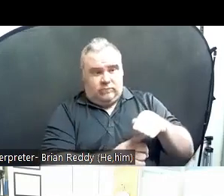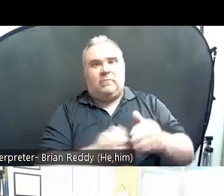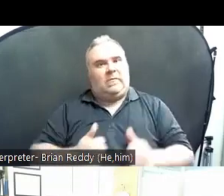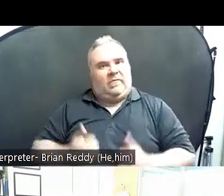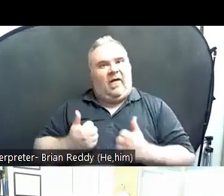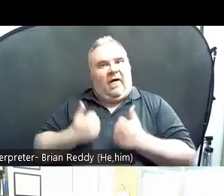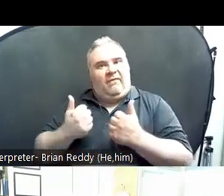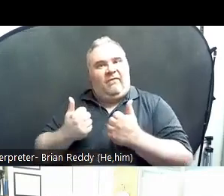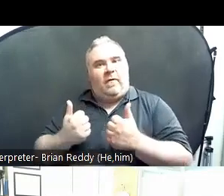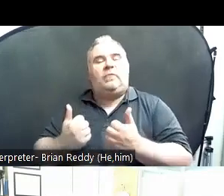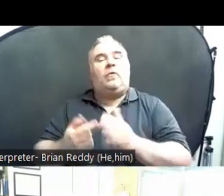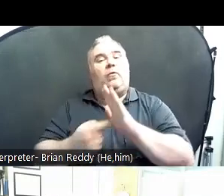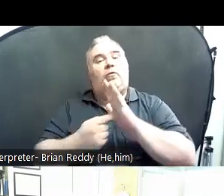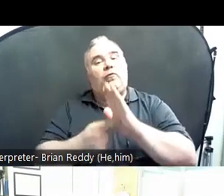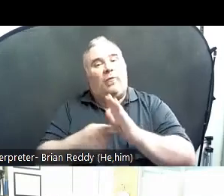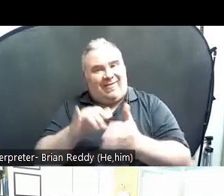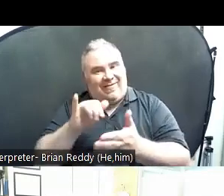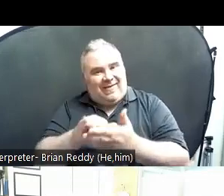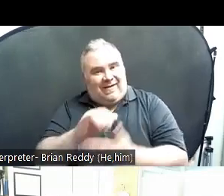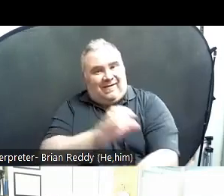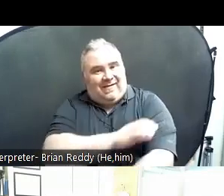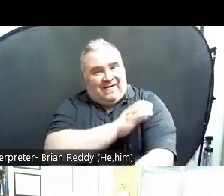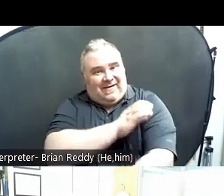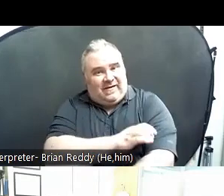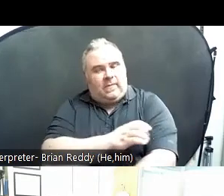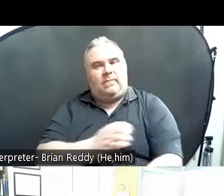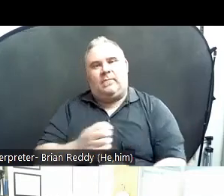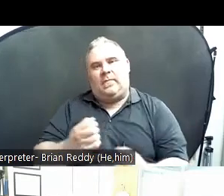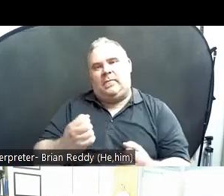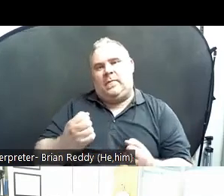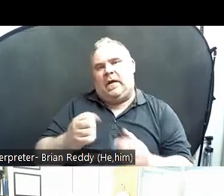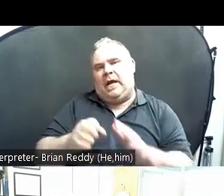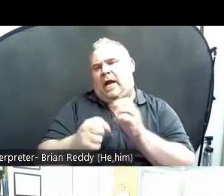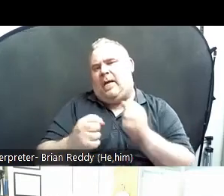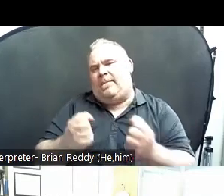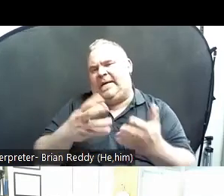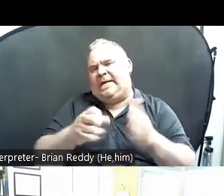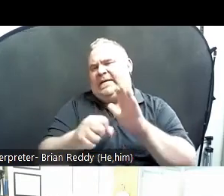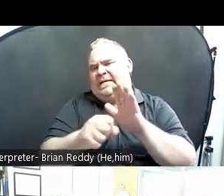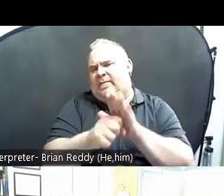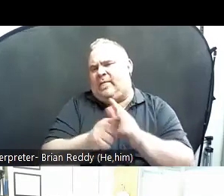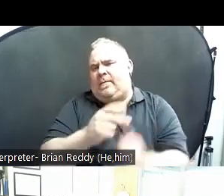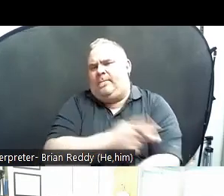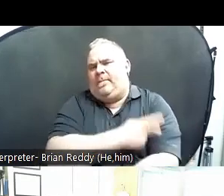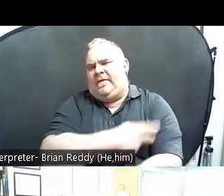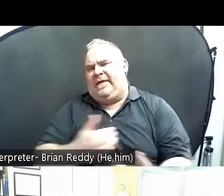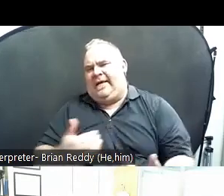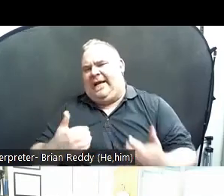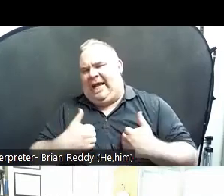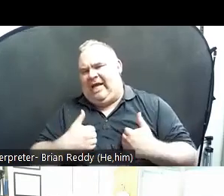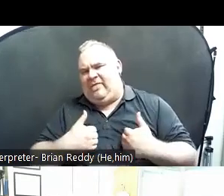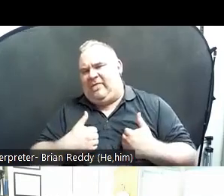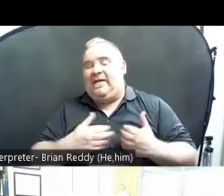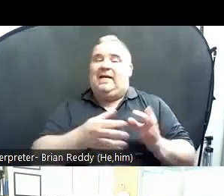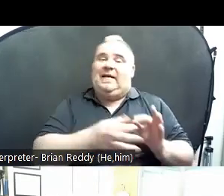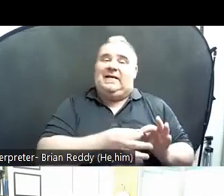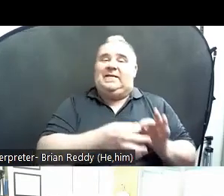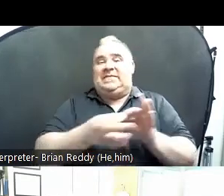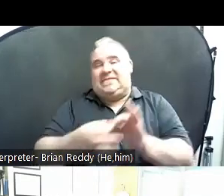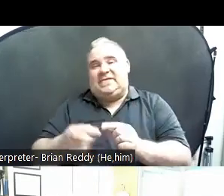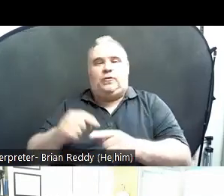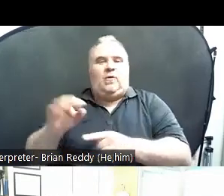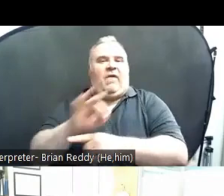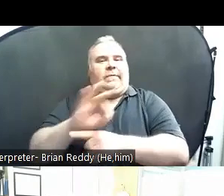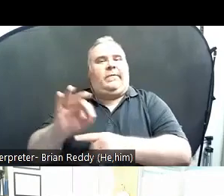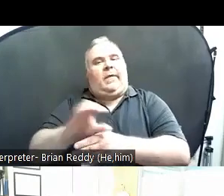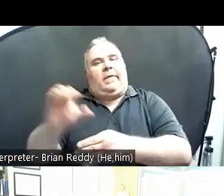clinic to also show that the number of symptoms that a patient has leads to functional consequences, meaning the more